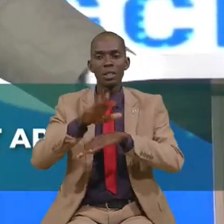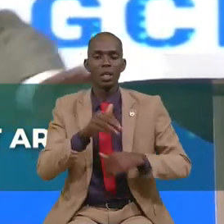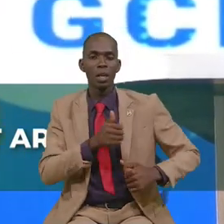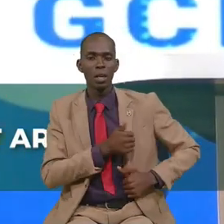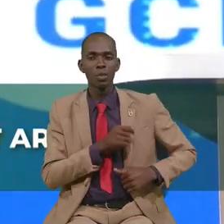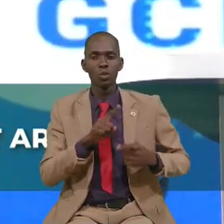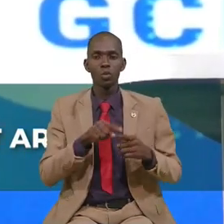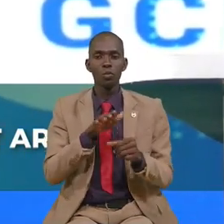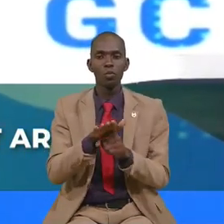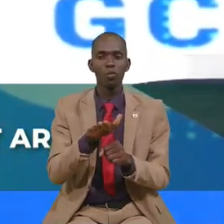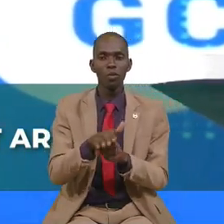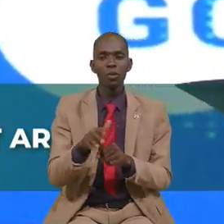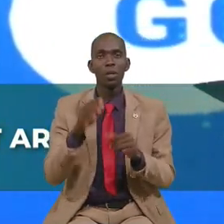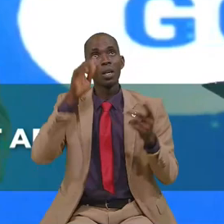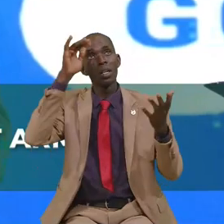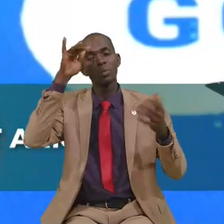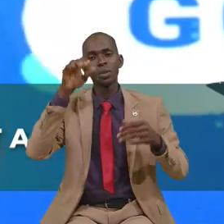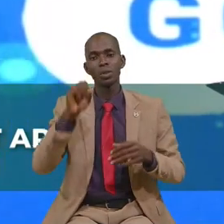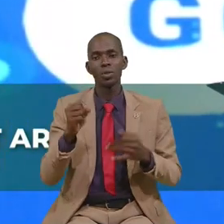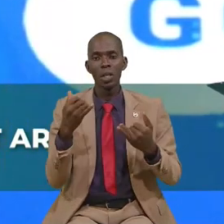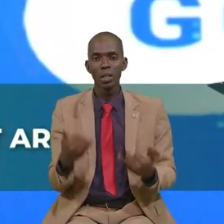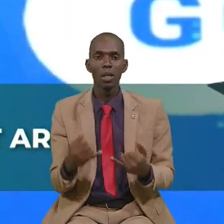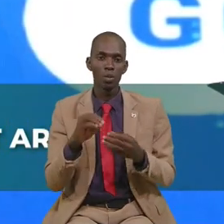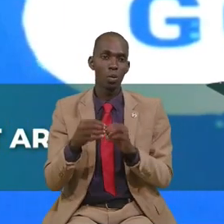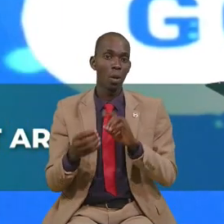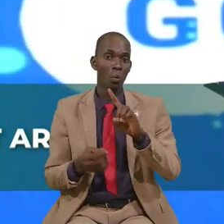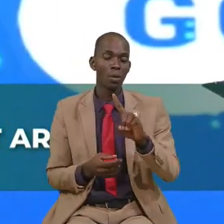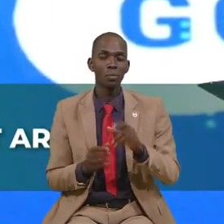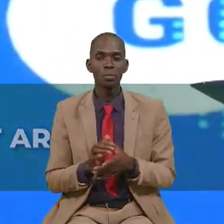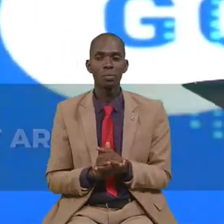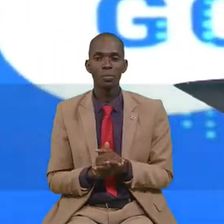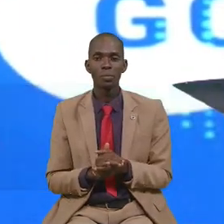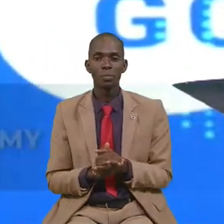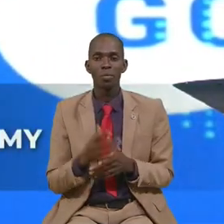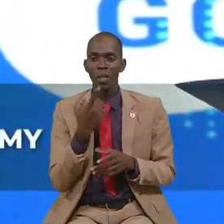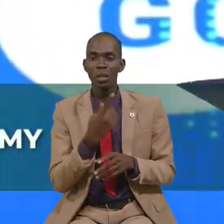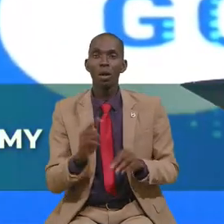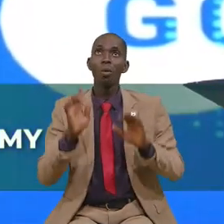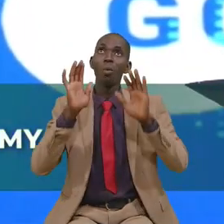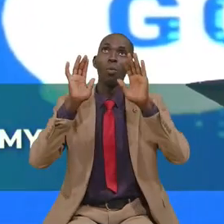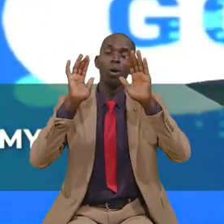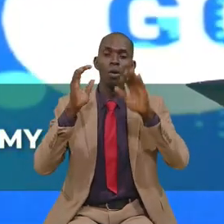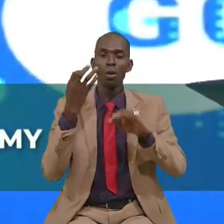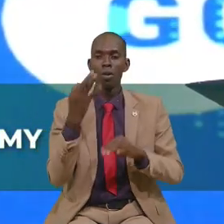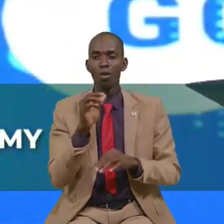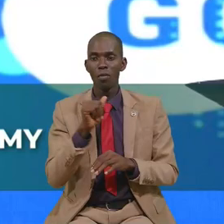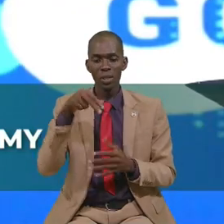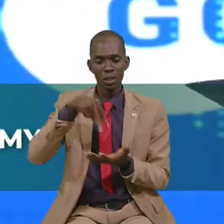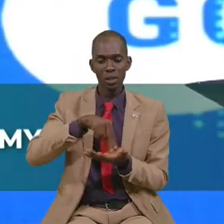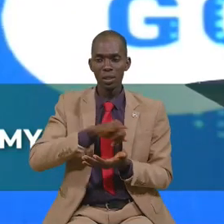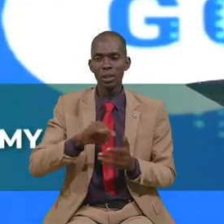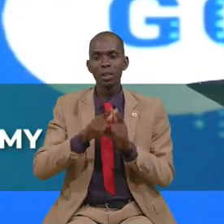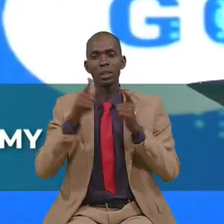fulfill expectations. Look at number one. Number one, the wonder of a standing great